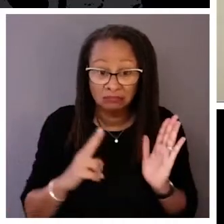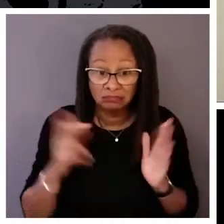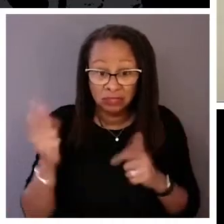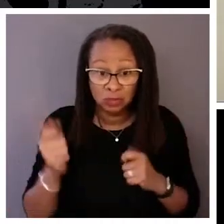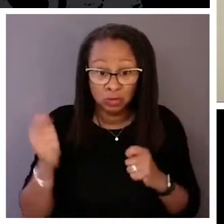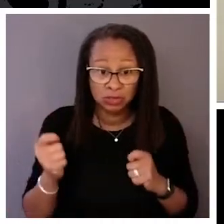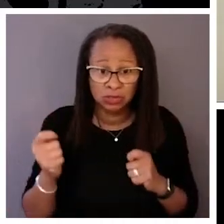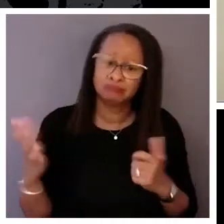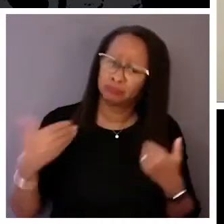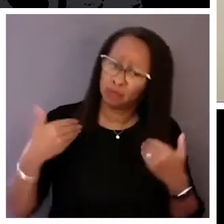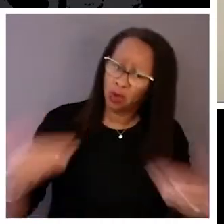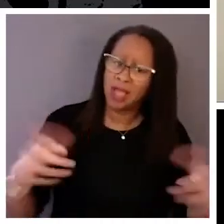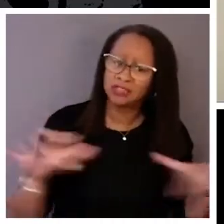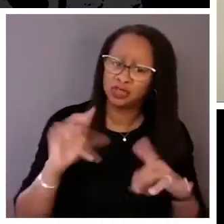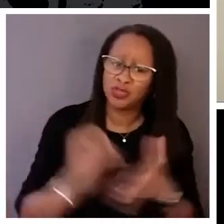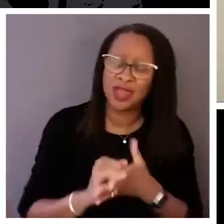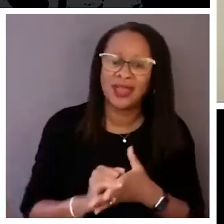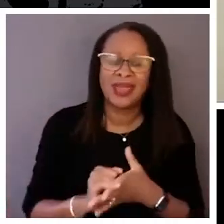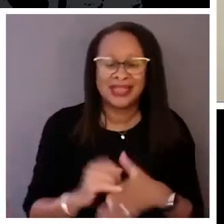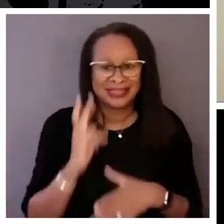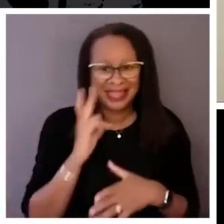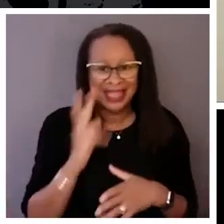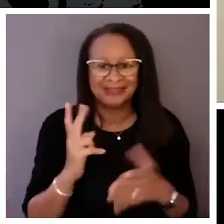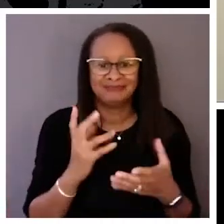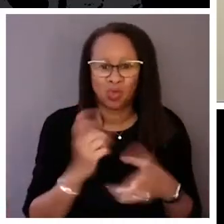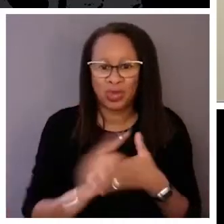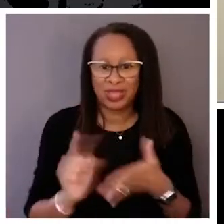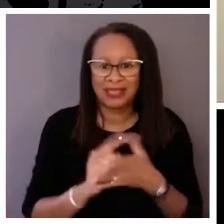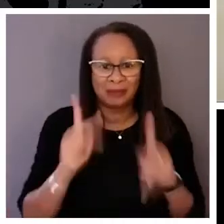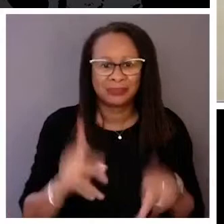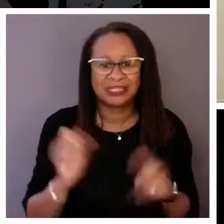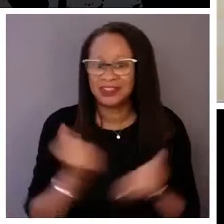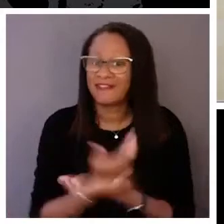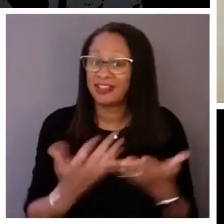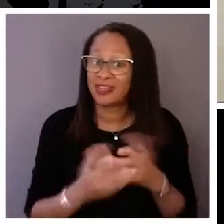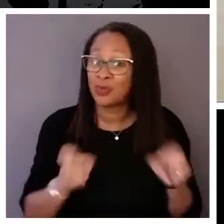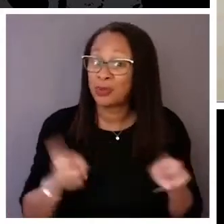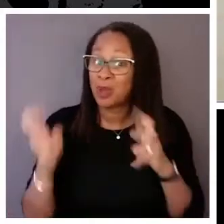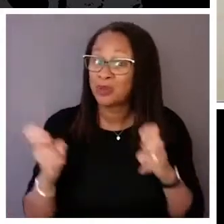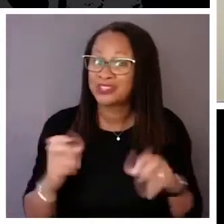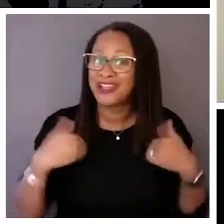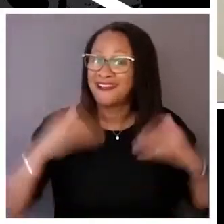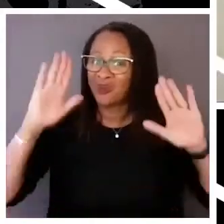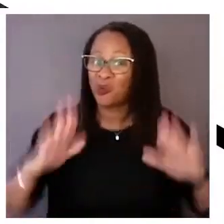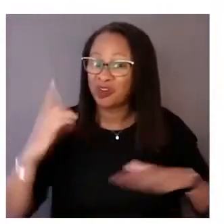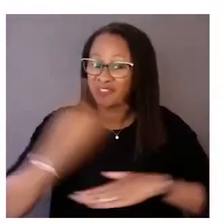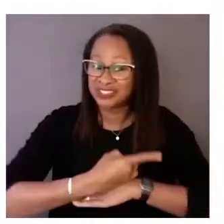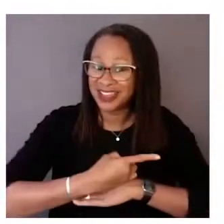updates on the great content we continue to post. Thank you, everybody, and have a wonderful day.